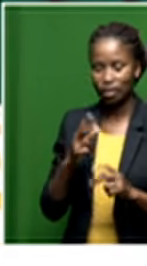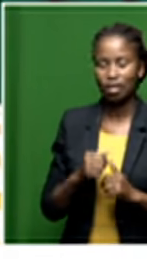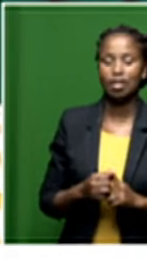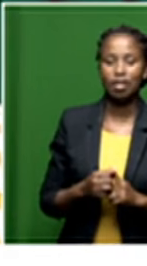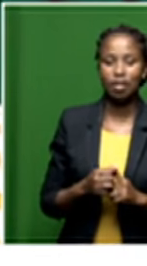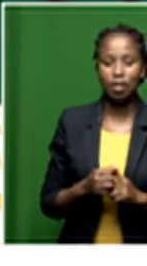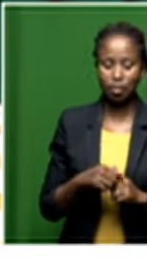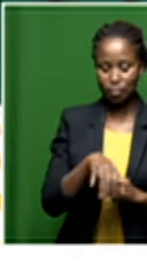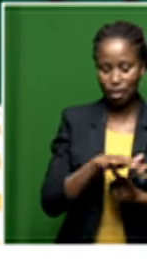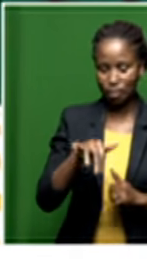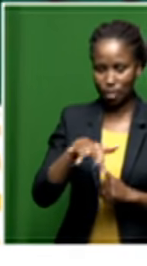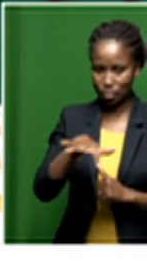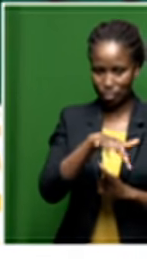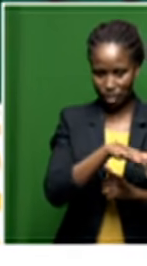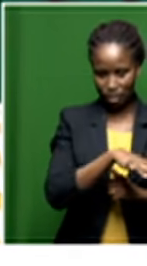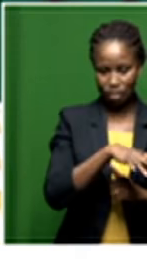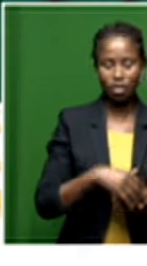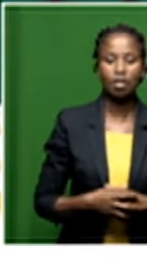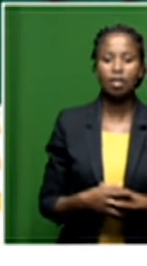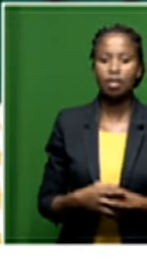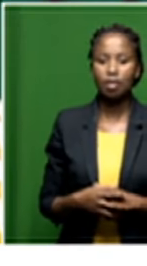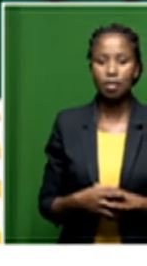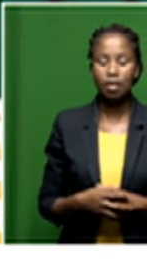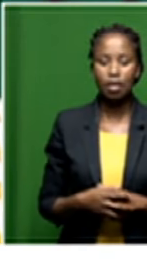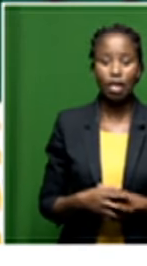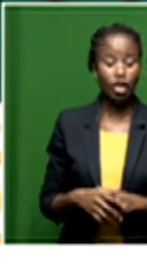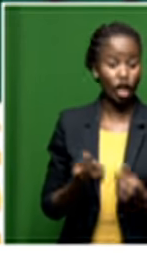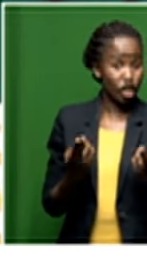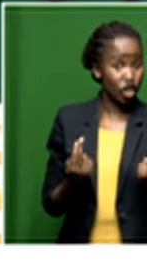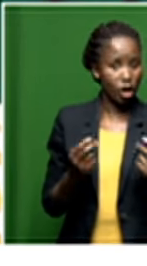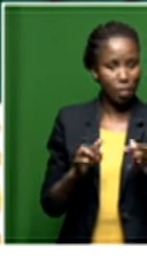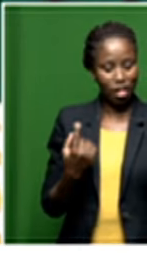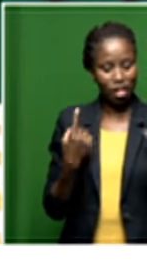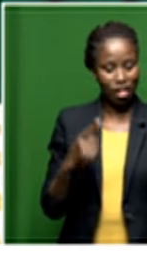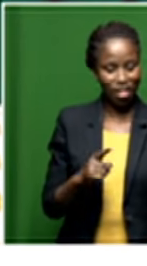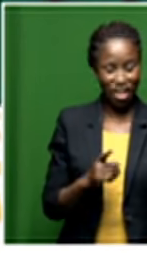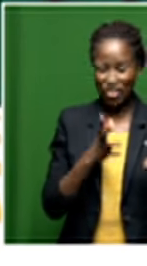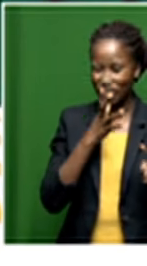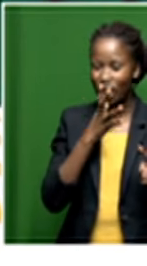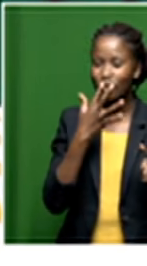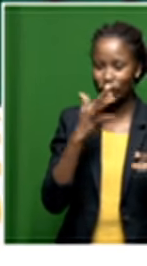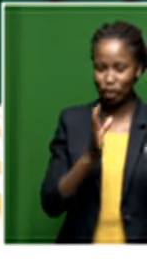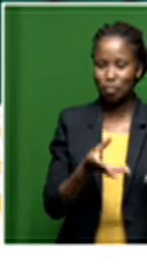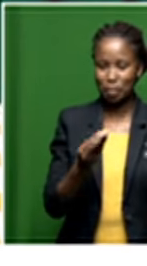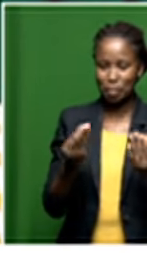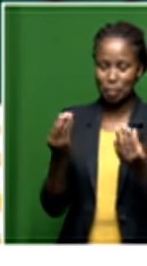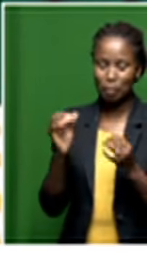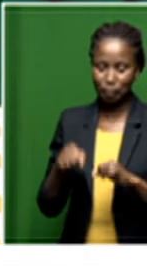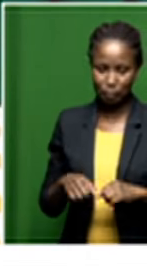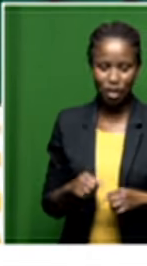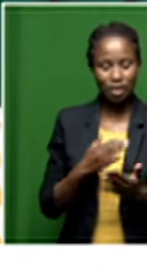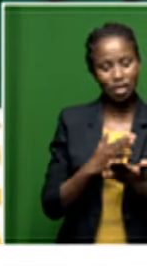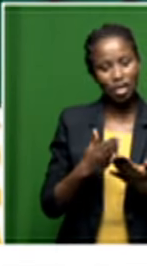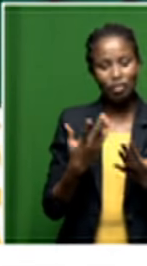voters came a bit more than the old ones. But remember, now people can check themselves